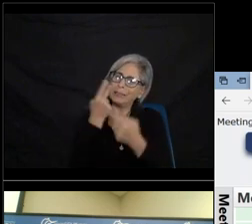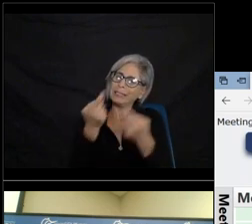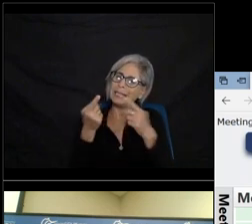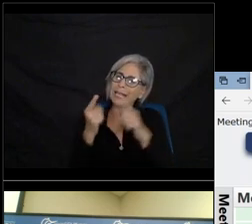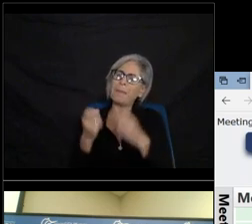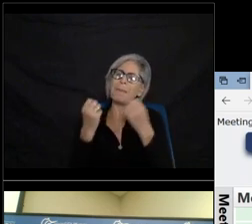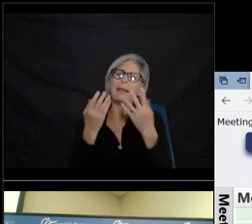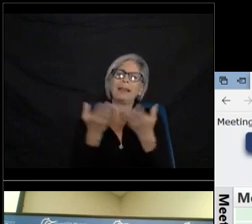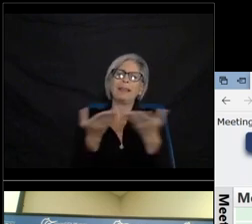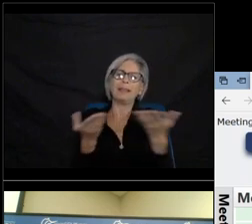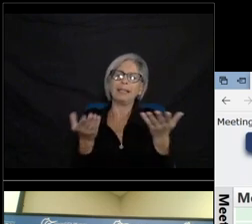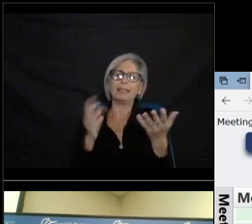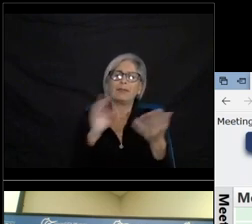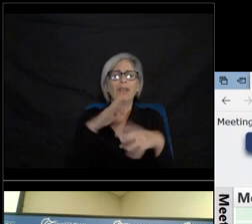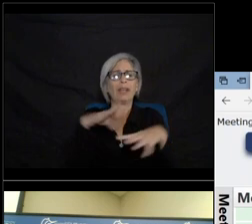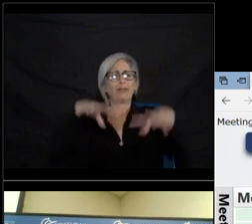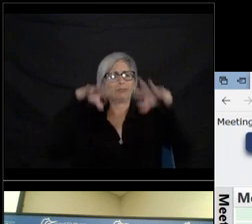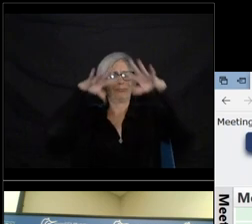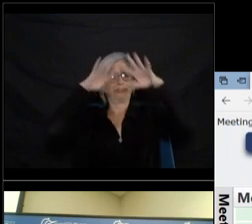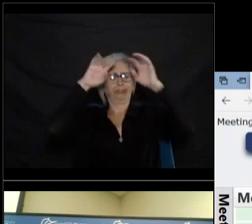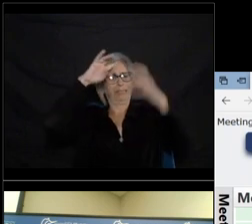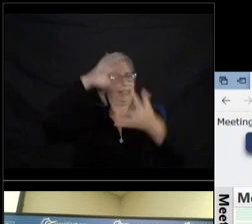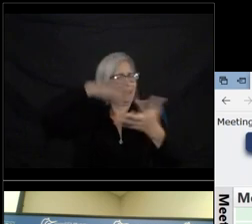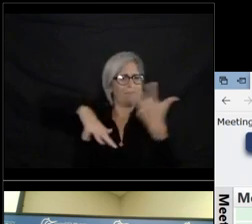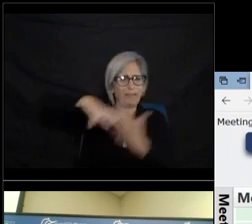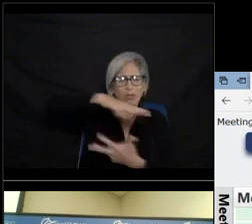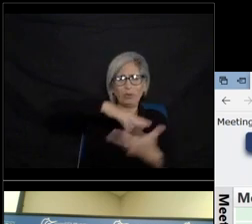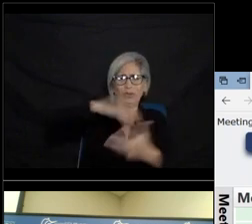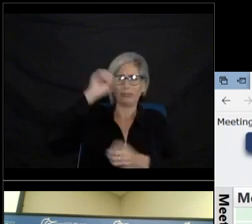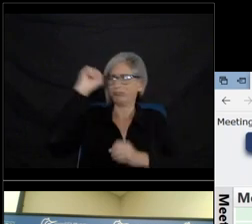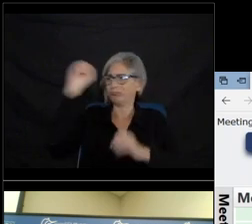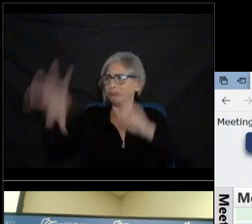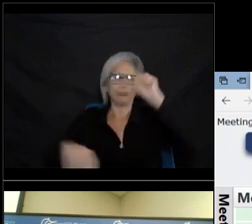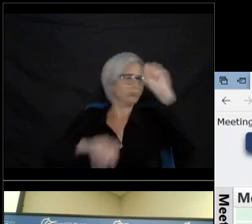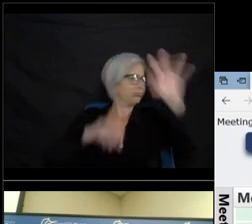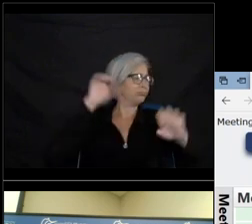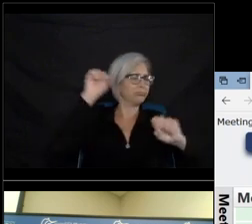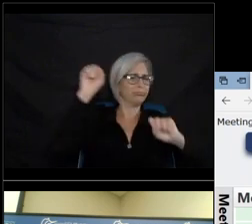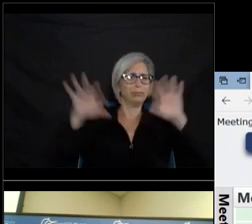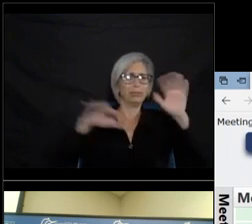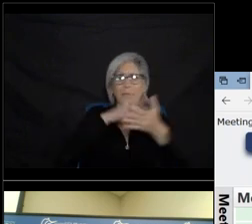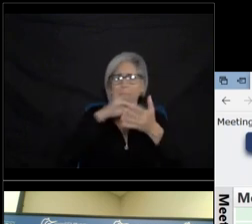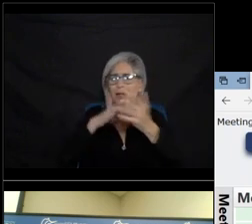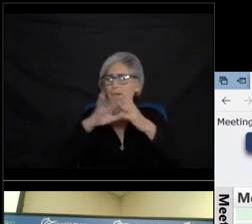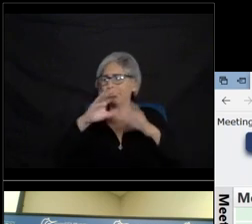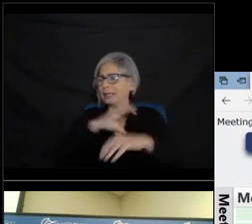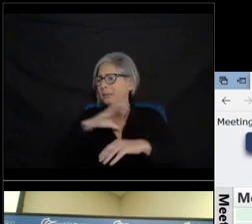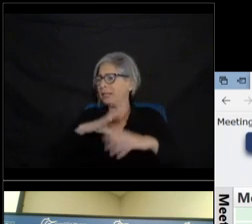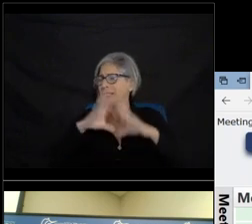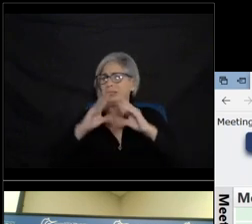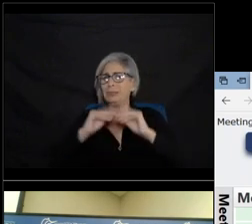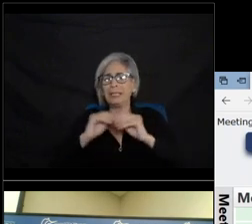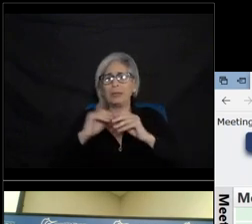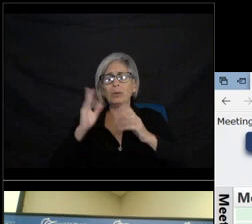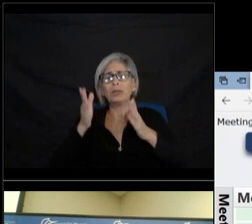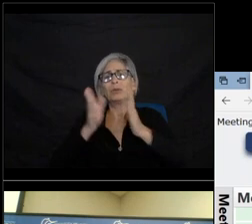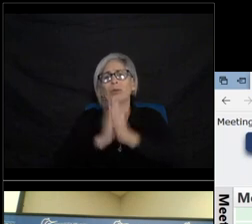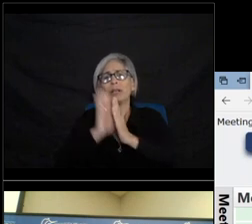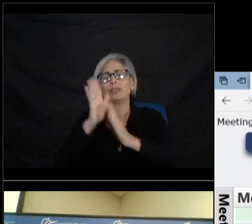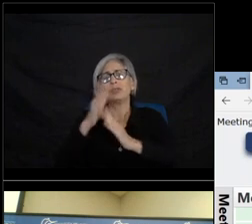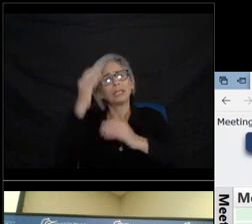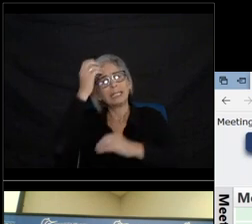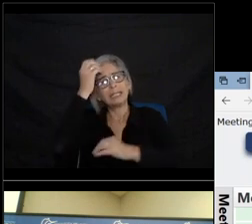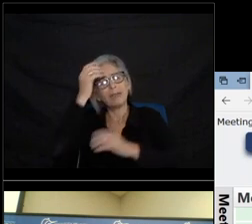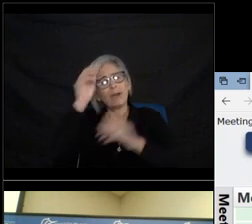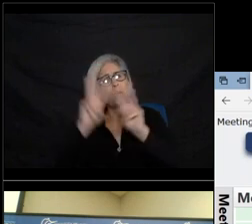can do. It's confusing to throw all these things out at you and try to do that in the middle of a commission meeting. So we're going to request your consideration